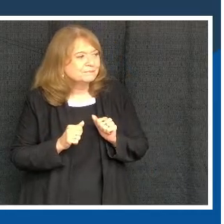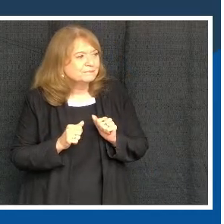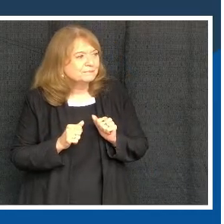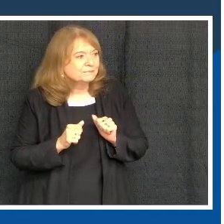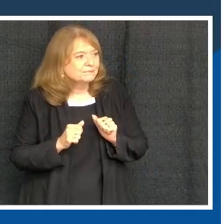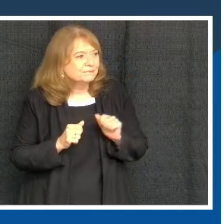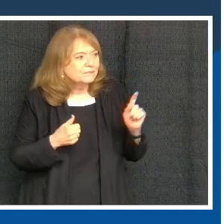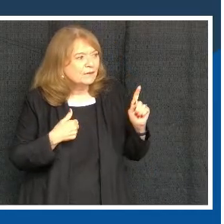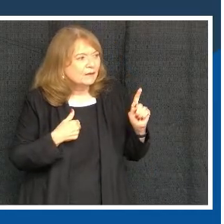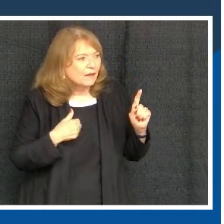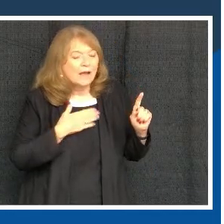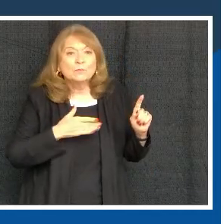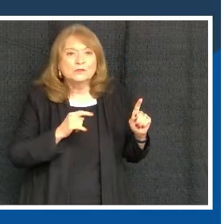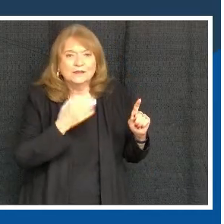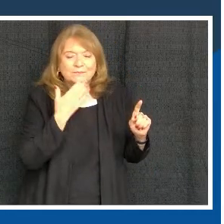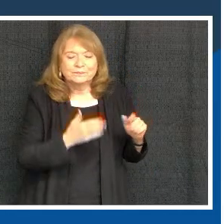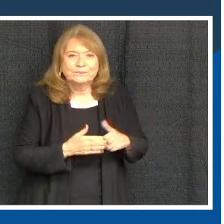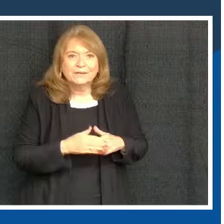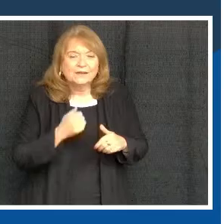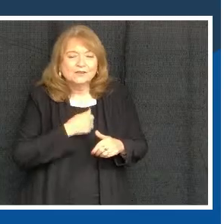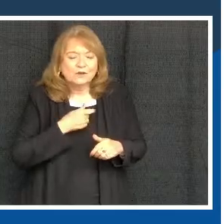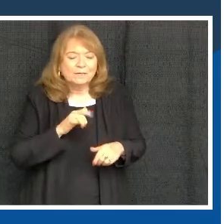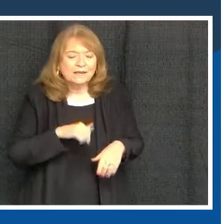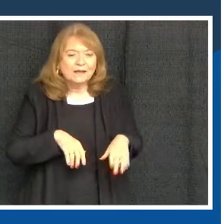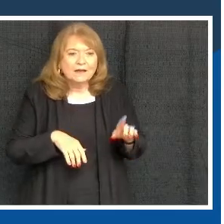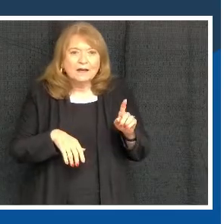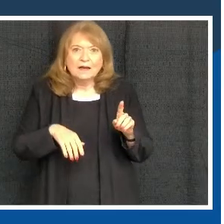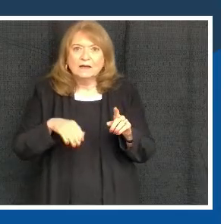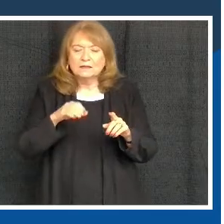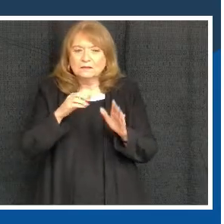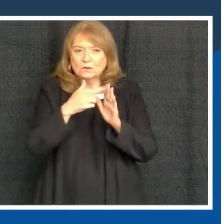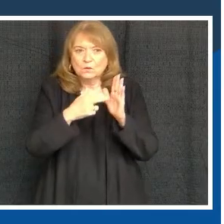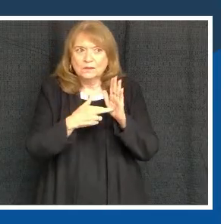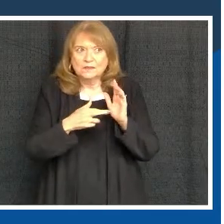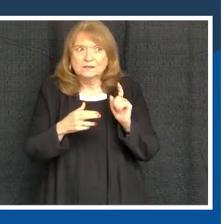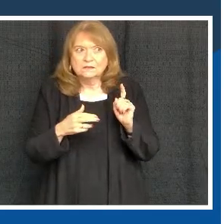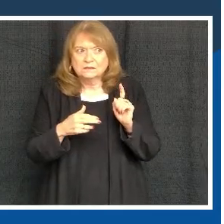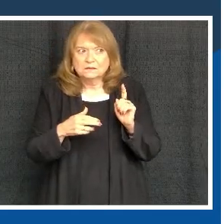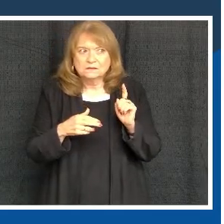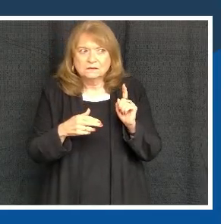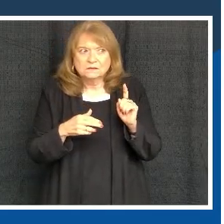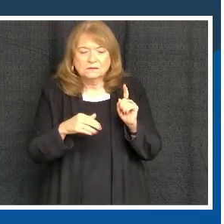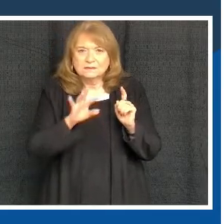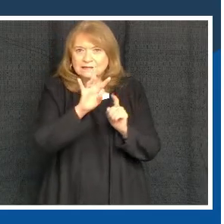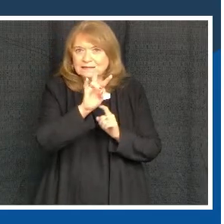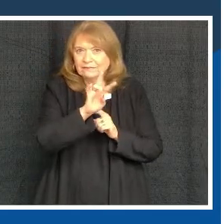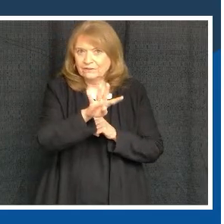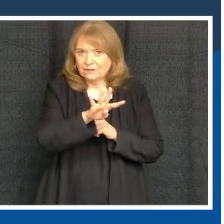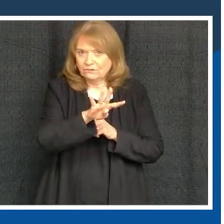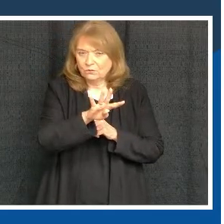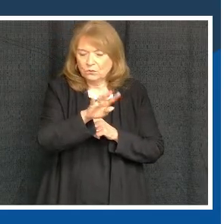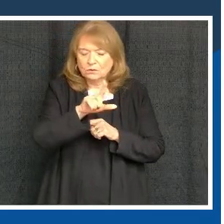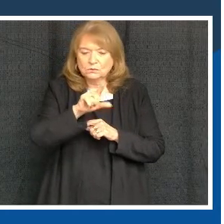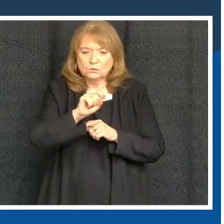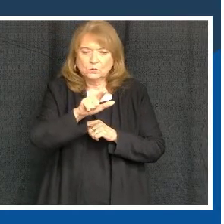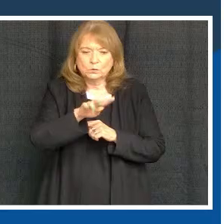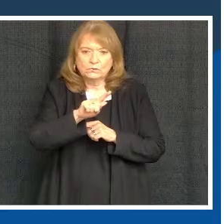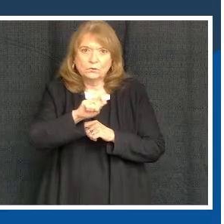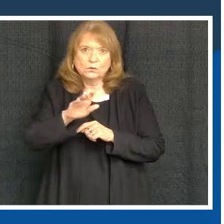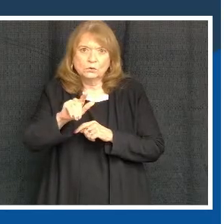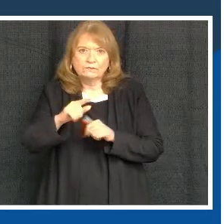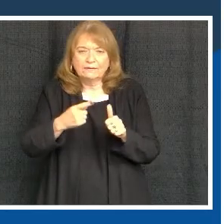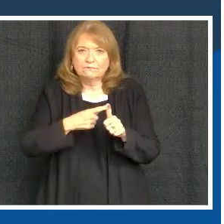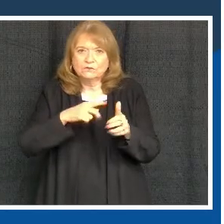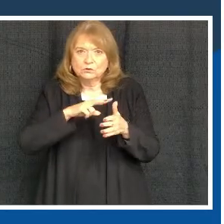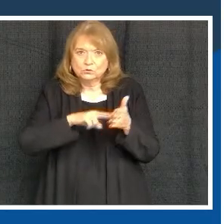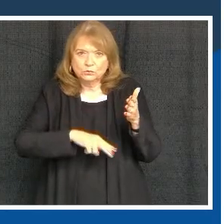No, I appreciate it. Sorry about that. Ordinance 74, 2024, 25, first